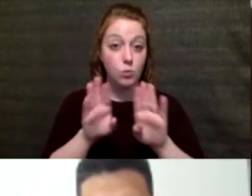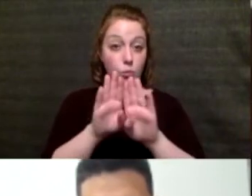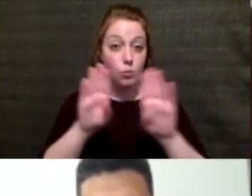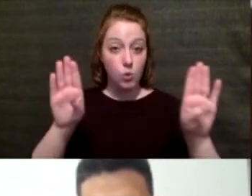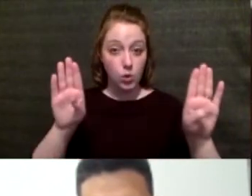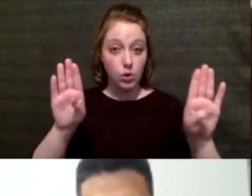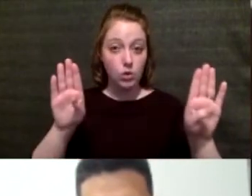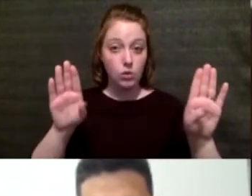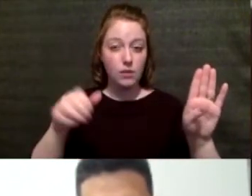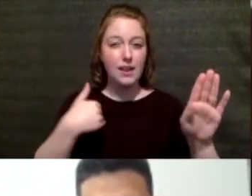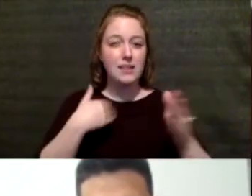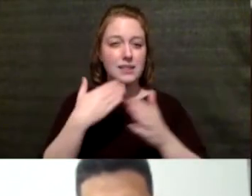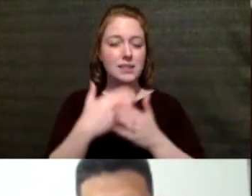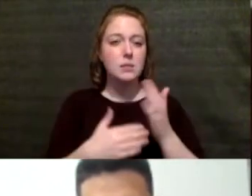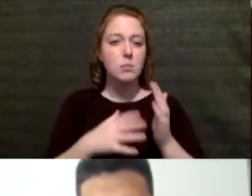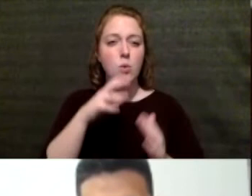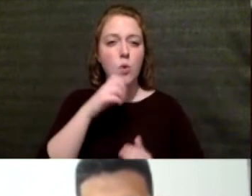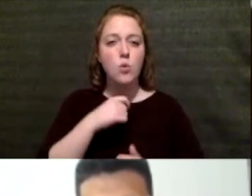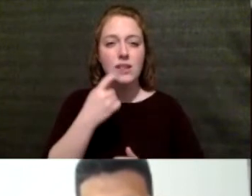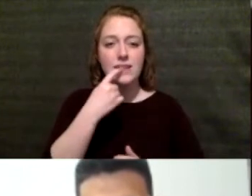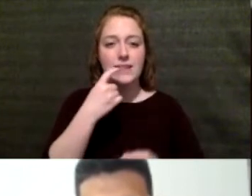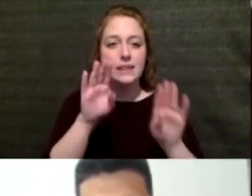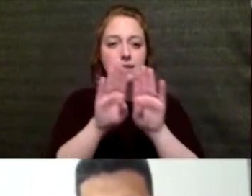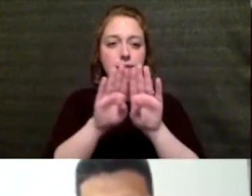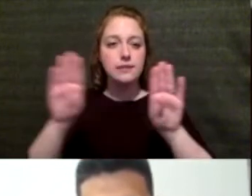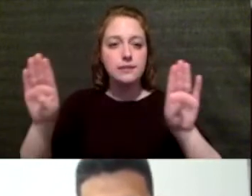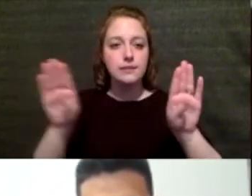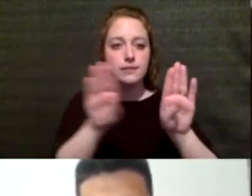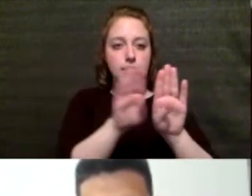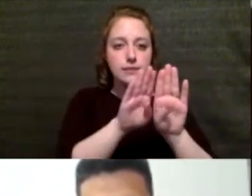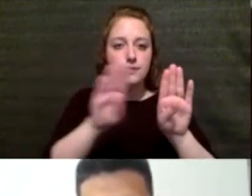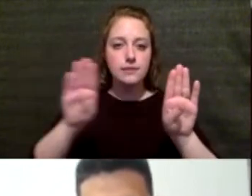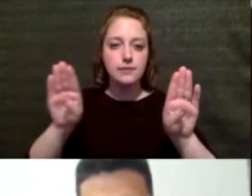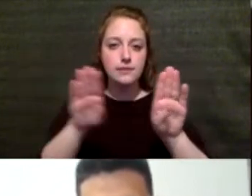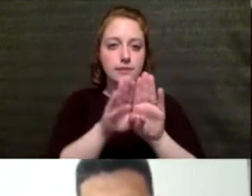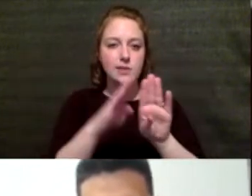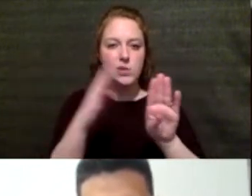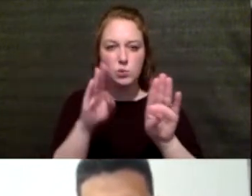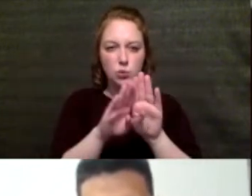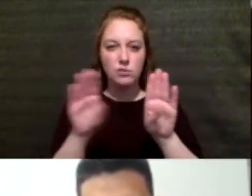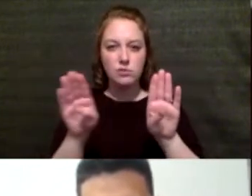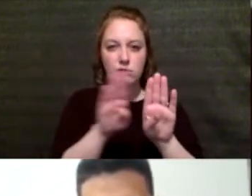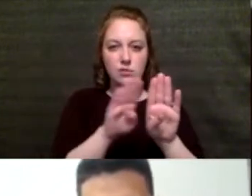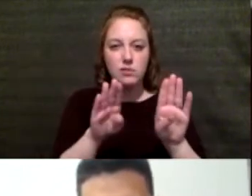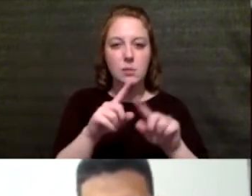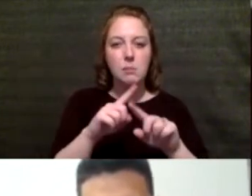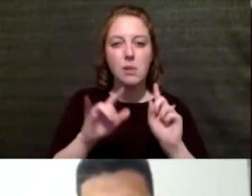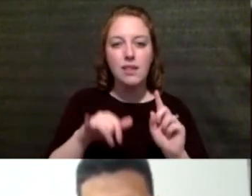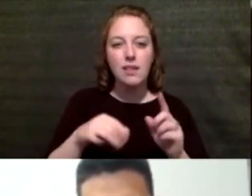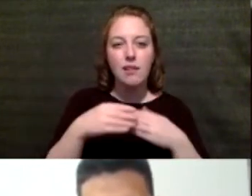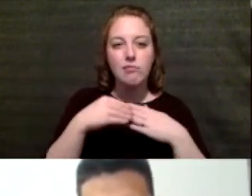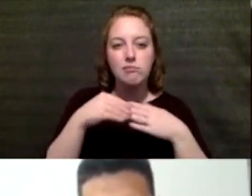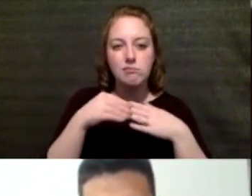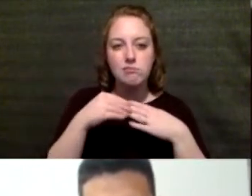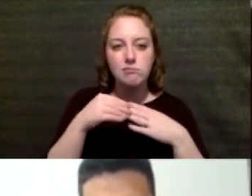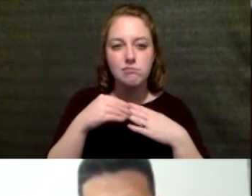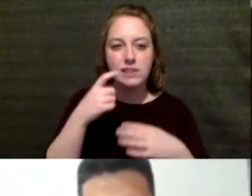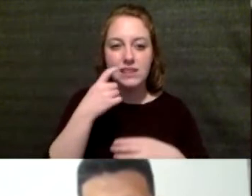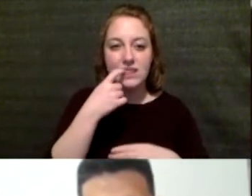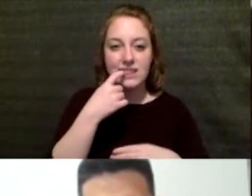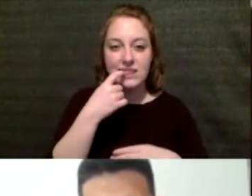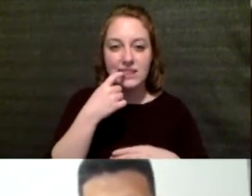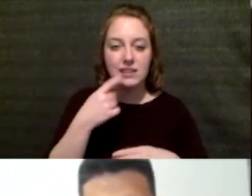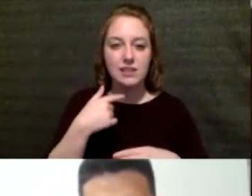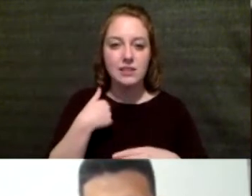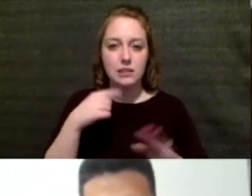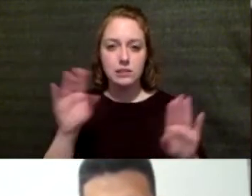some old sliding glass doors back there that were, it put some plexiglass on the back. Um, I